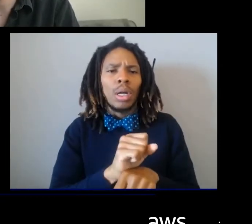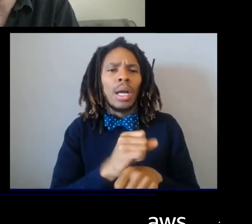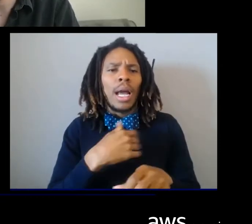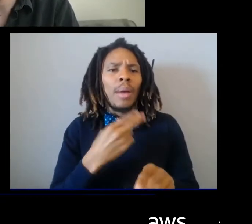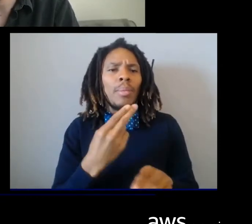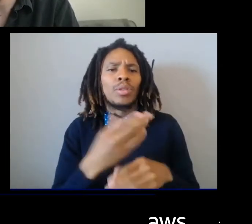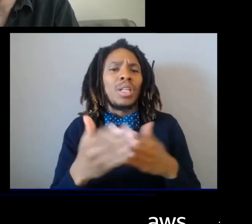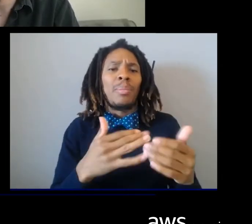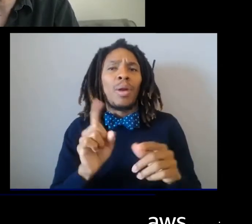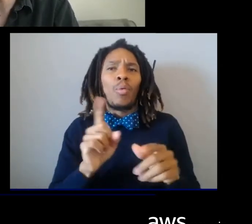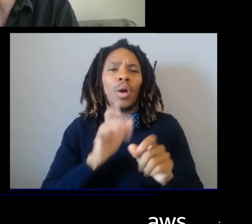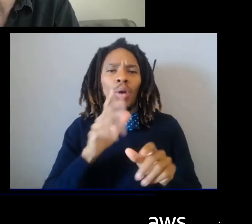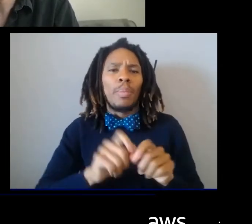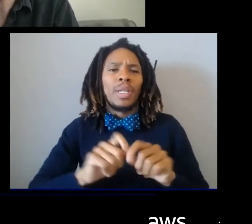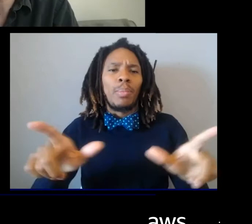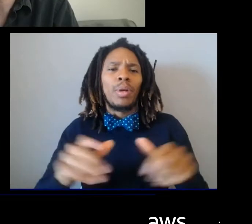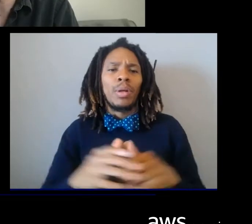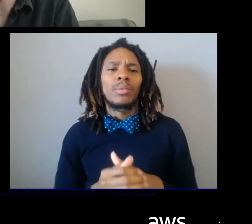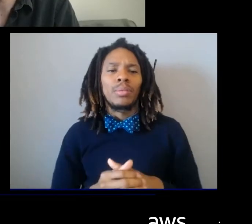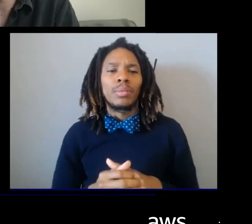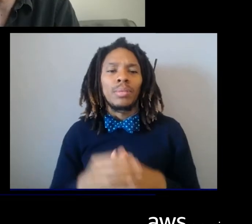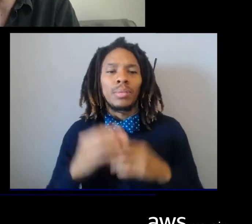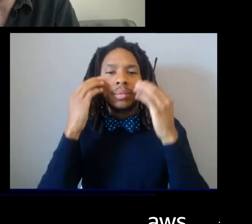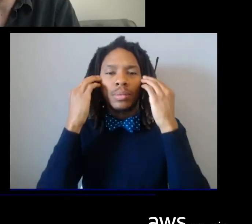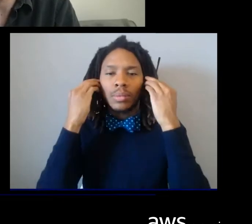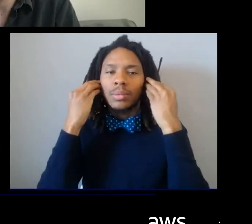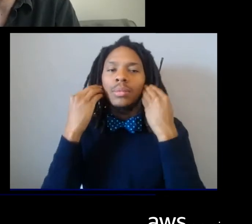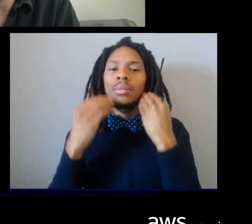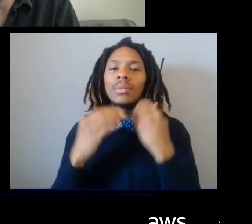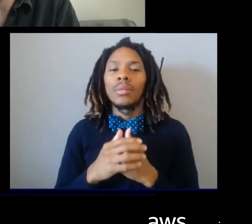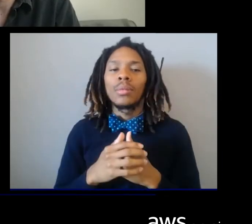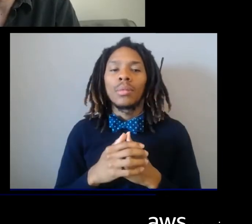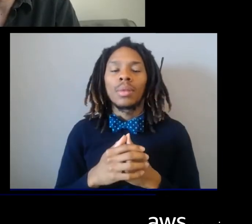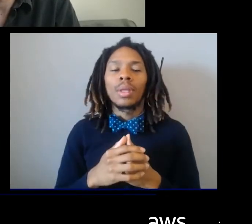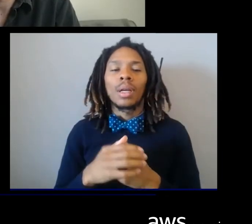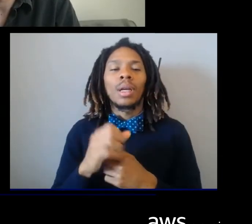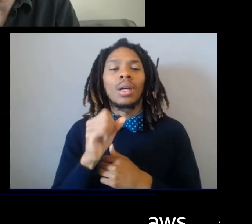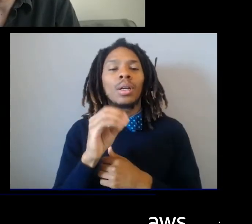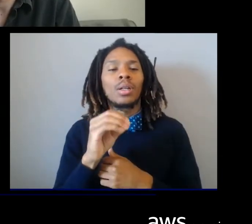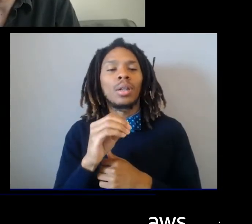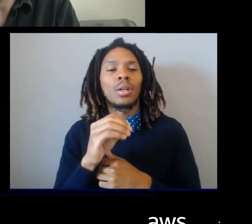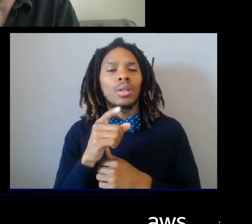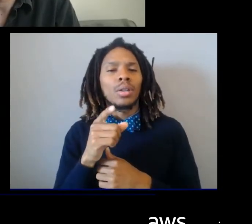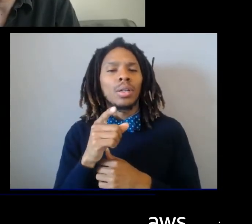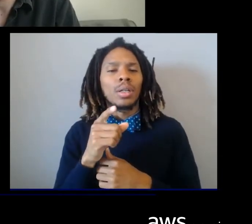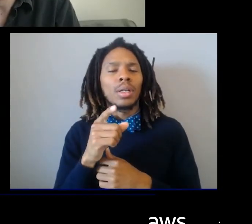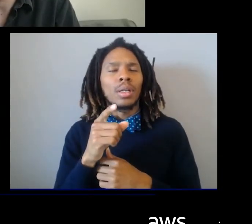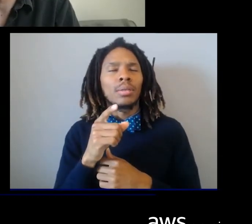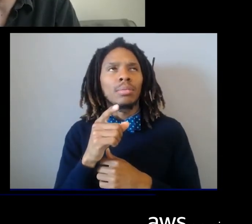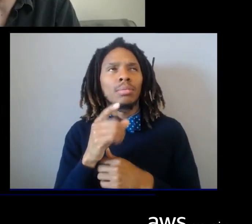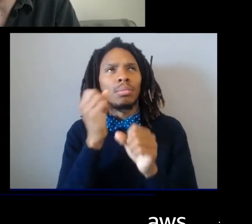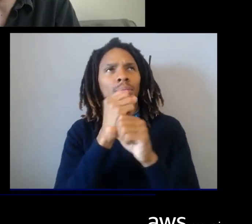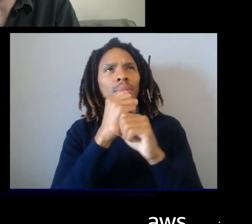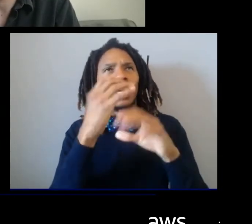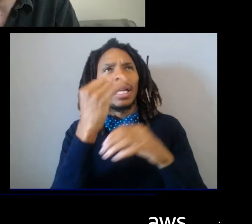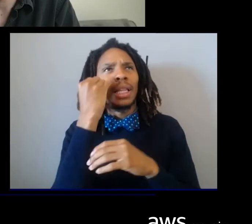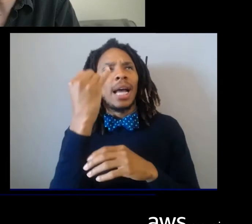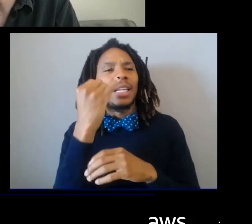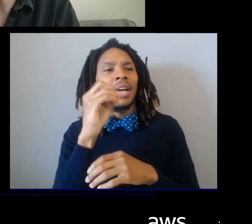deployed and running. Yeah. So you've introduced the idea of the provider. Can we see it in